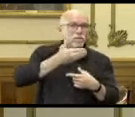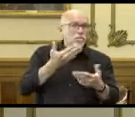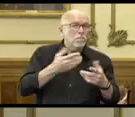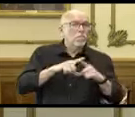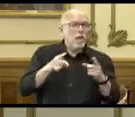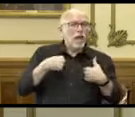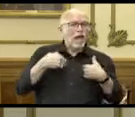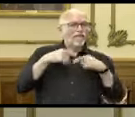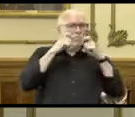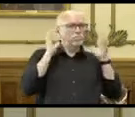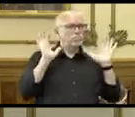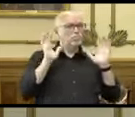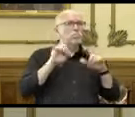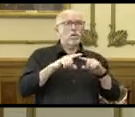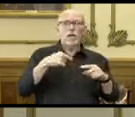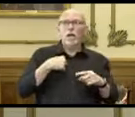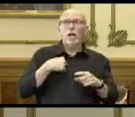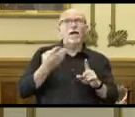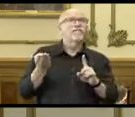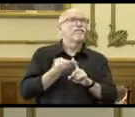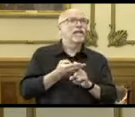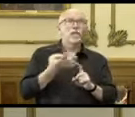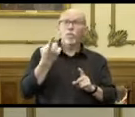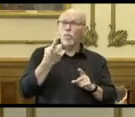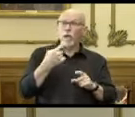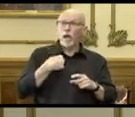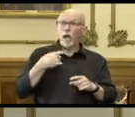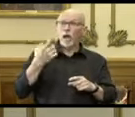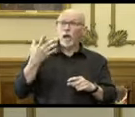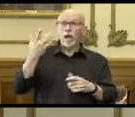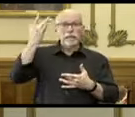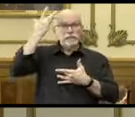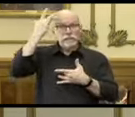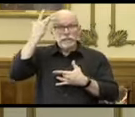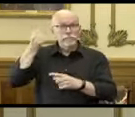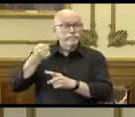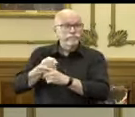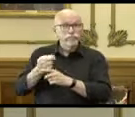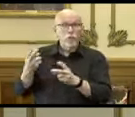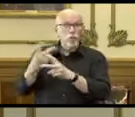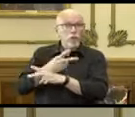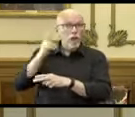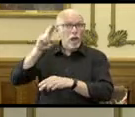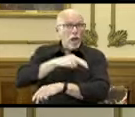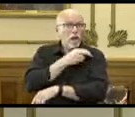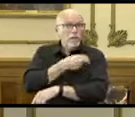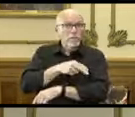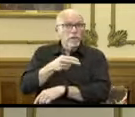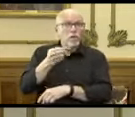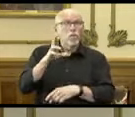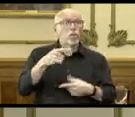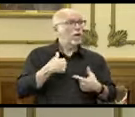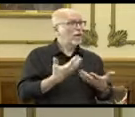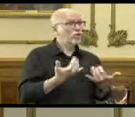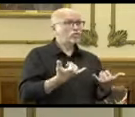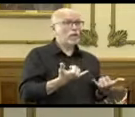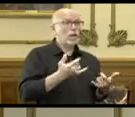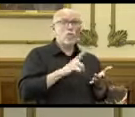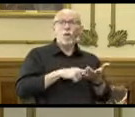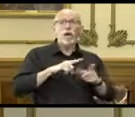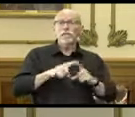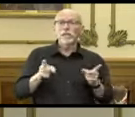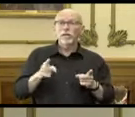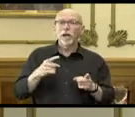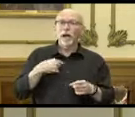am convinced that the only difference between me being homesick, or worse, in a hospital sick, and me being here today is that I